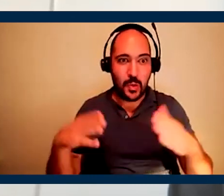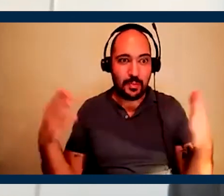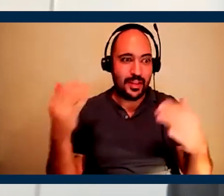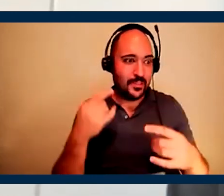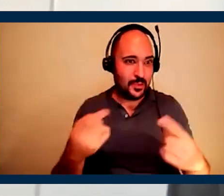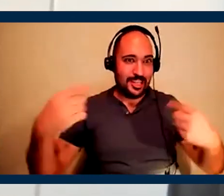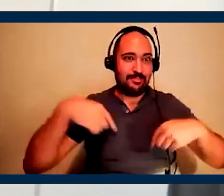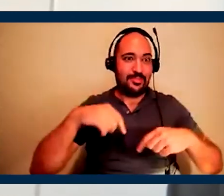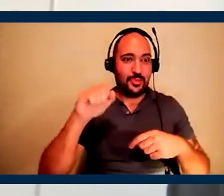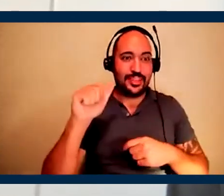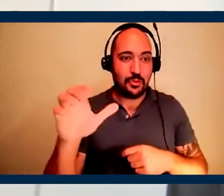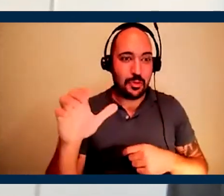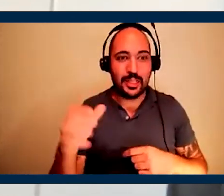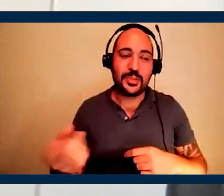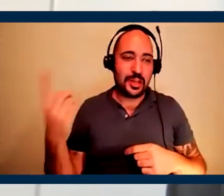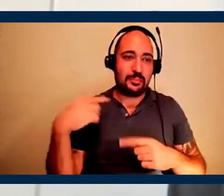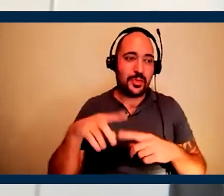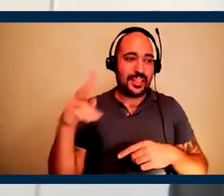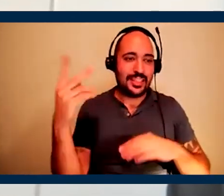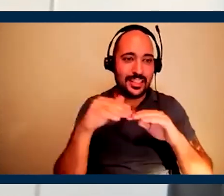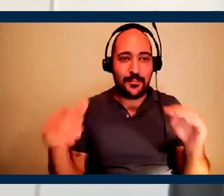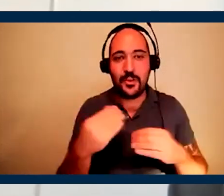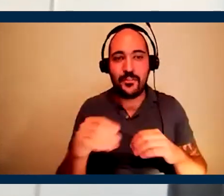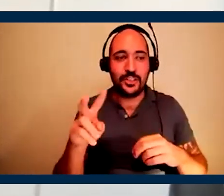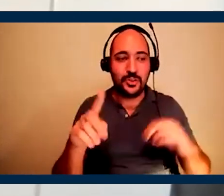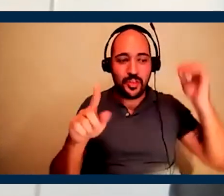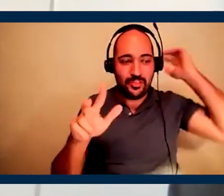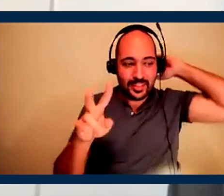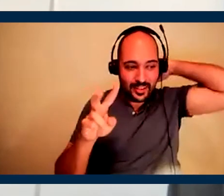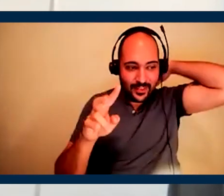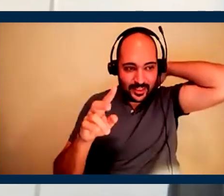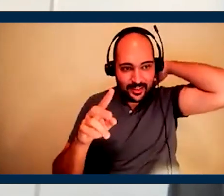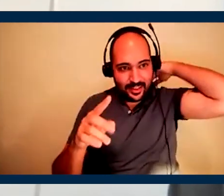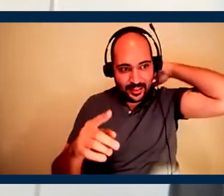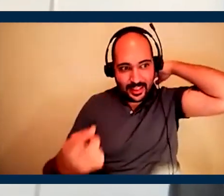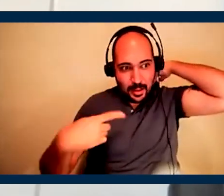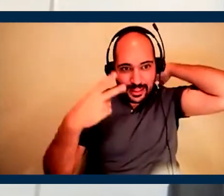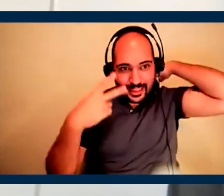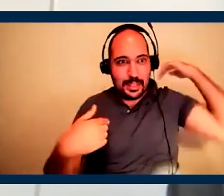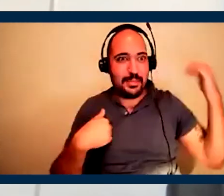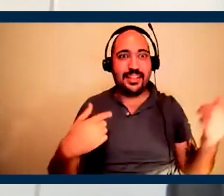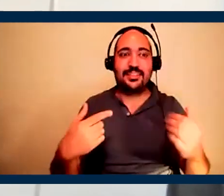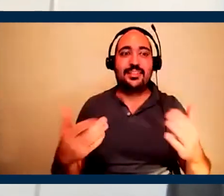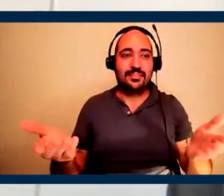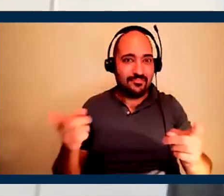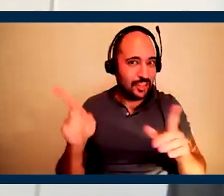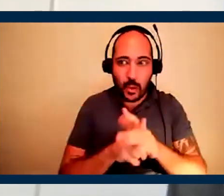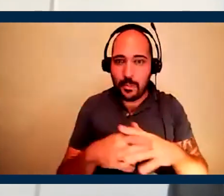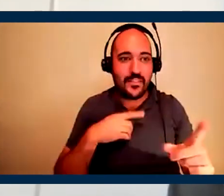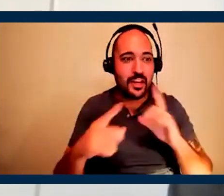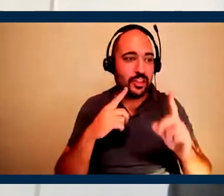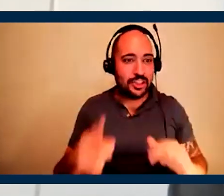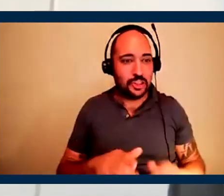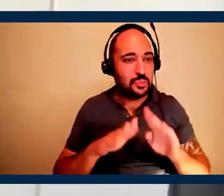Sacramento, come to the second floor, office 2137. Pop in, see me. Let's have a conversation, and let's keep pushing